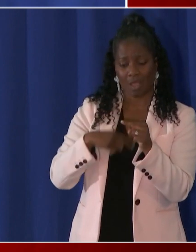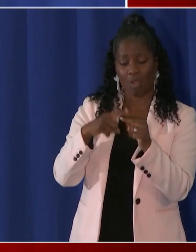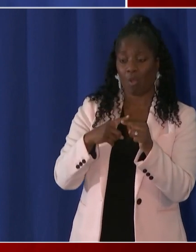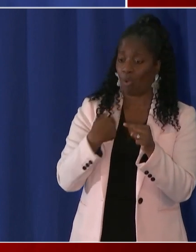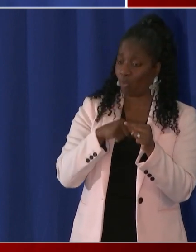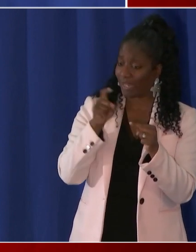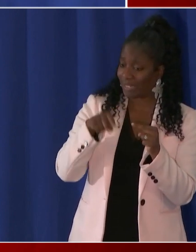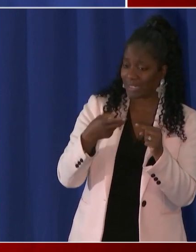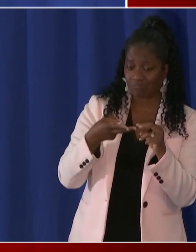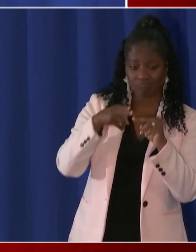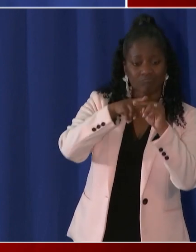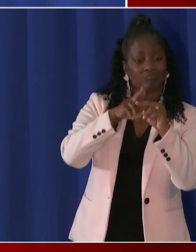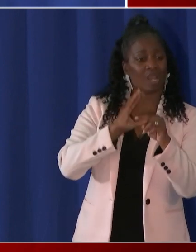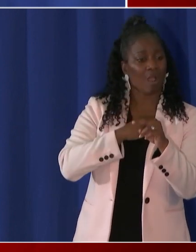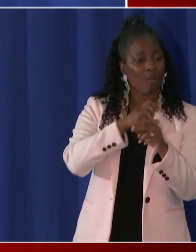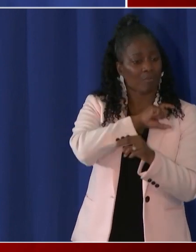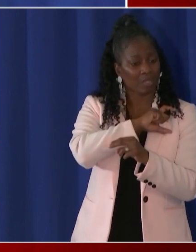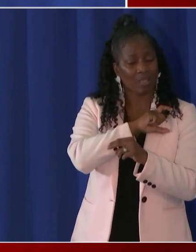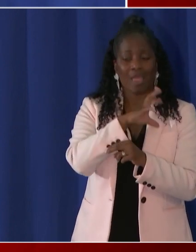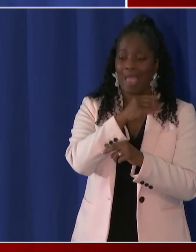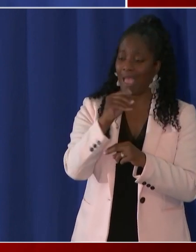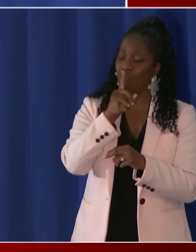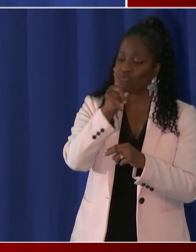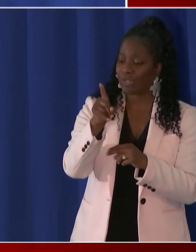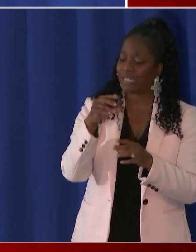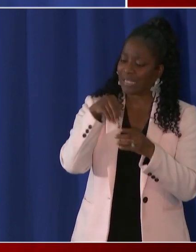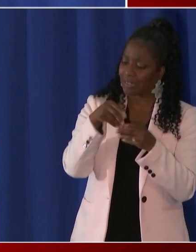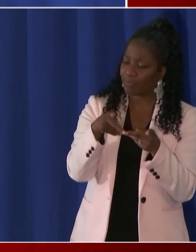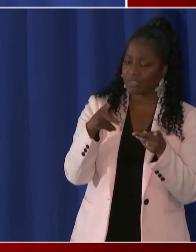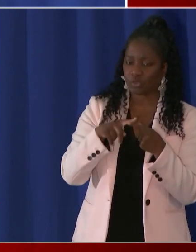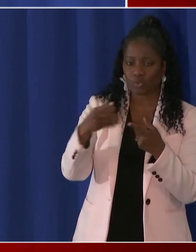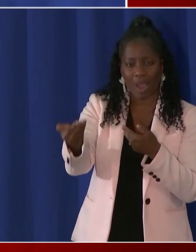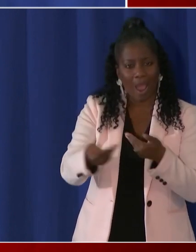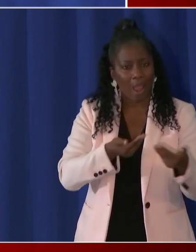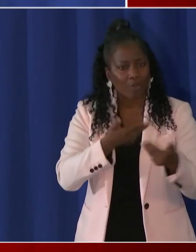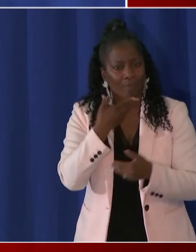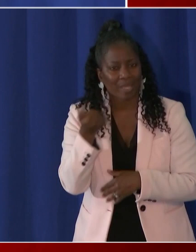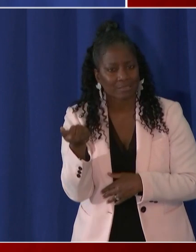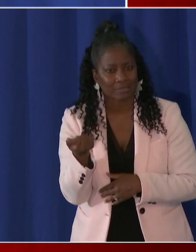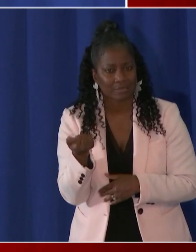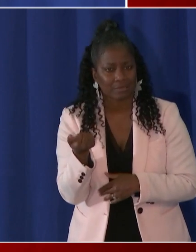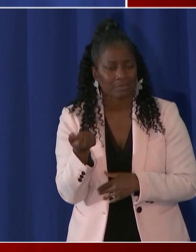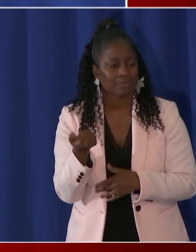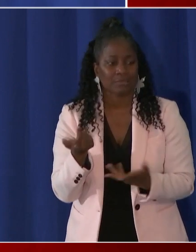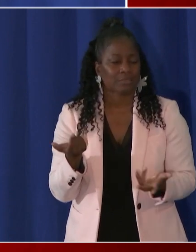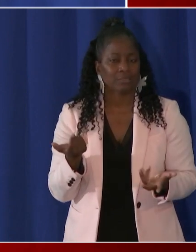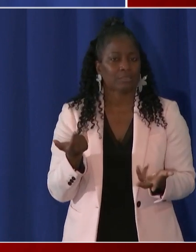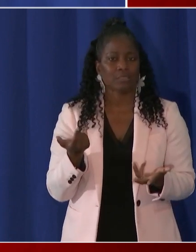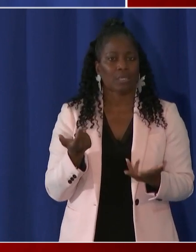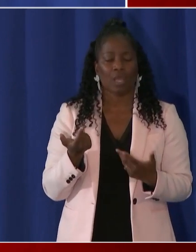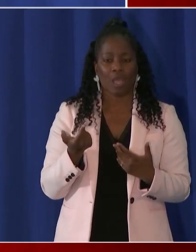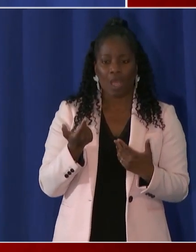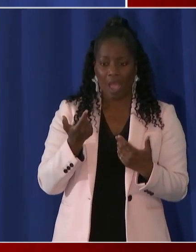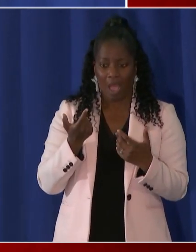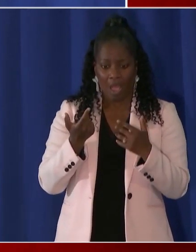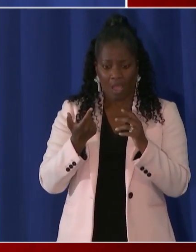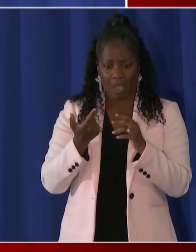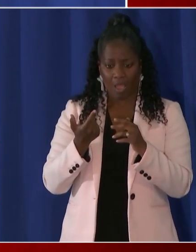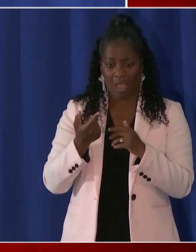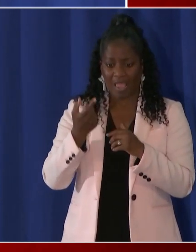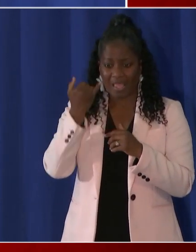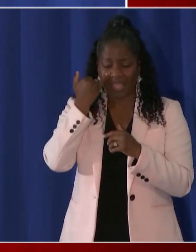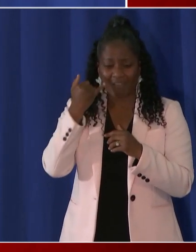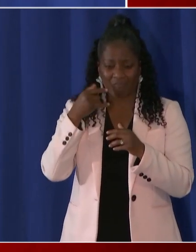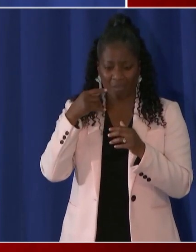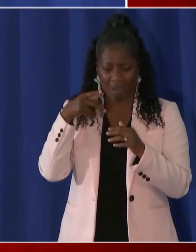and we need to be in a position to hire the best of the best. It is not It is not going to get us there to